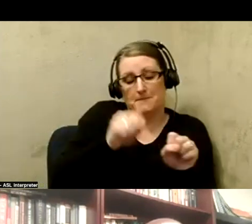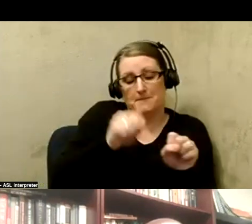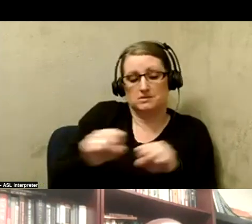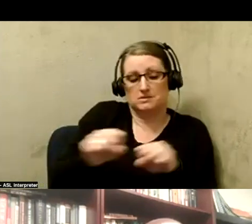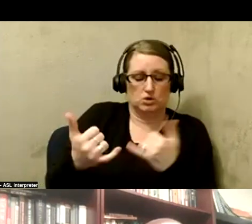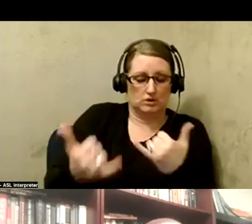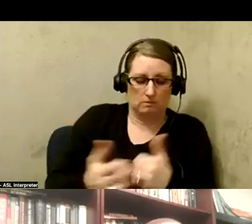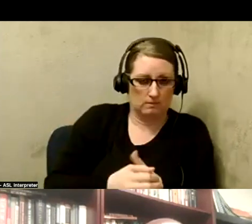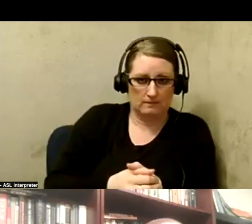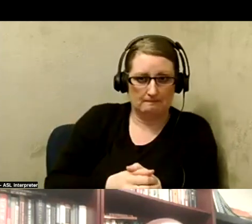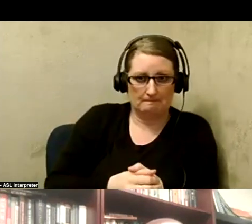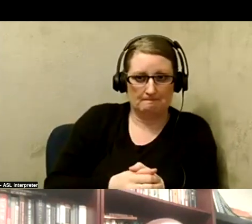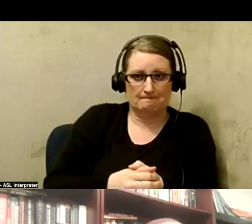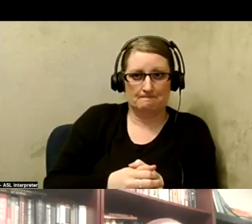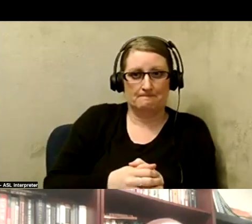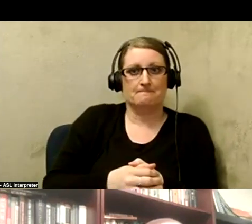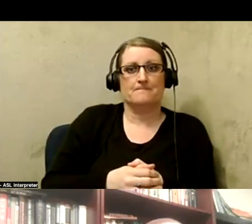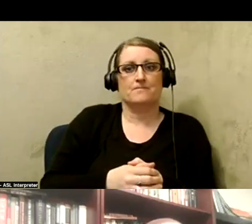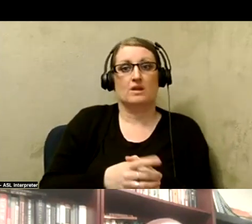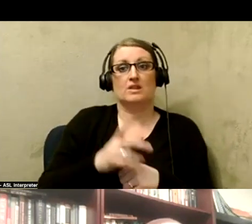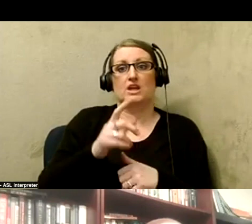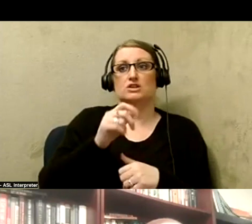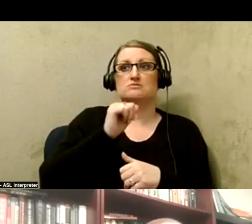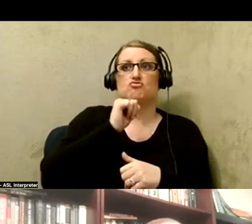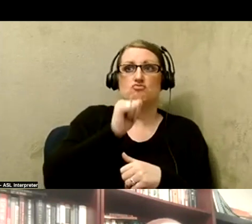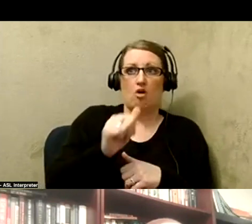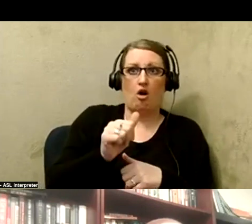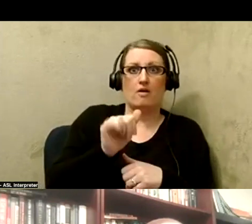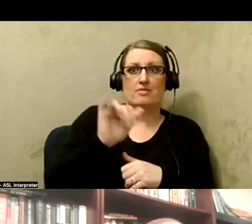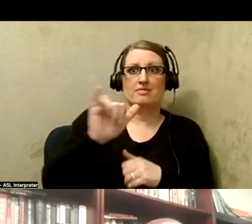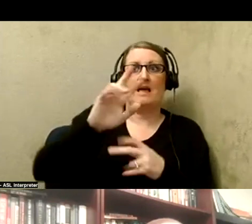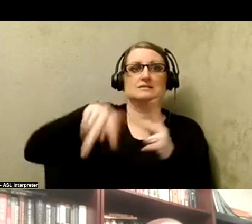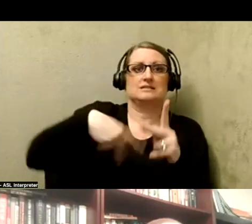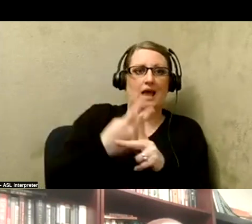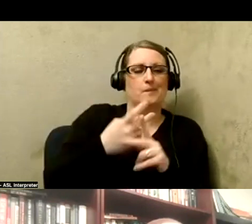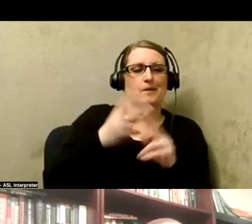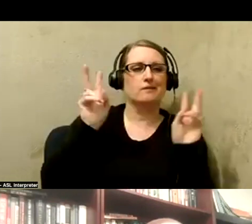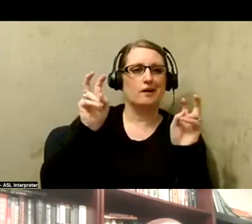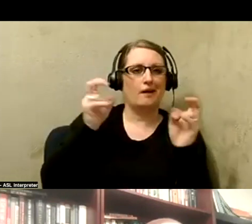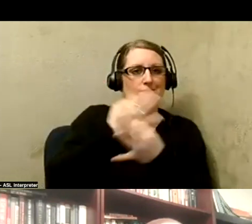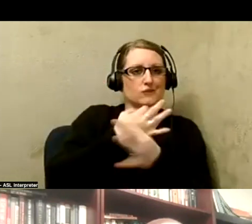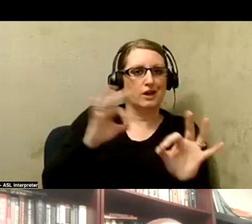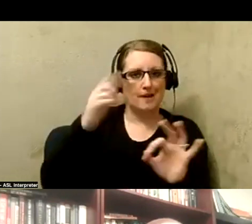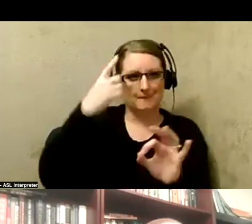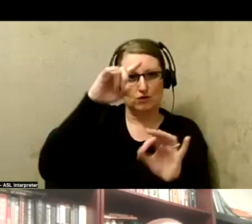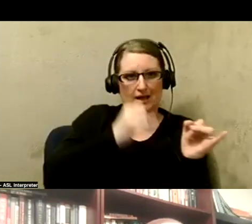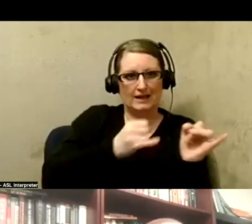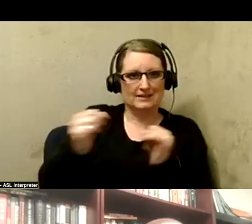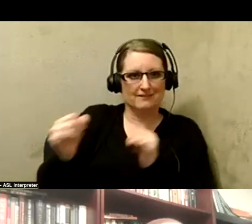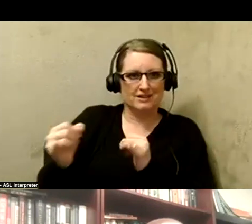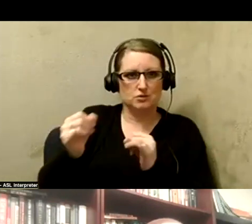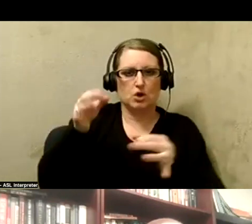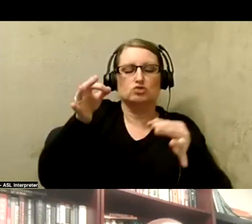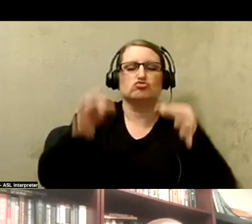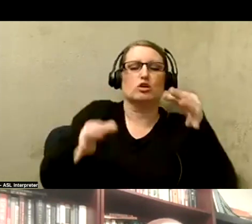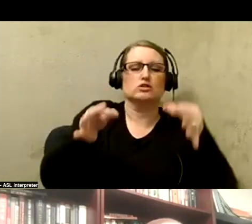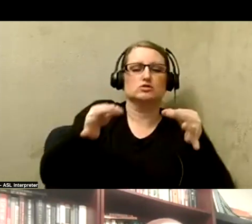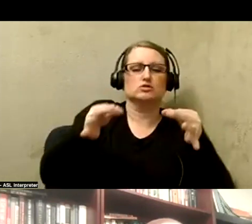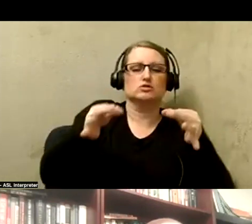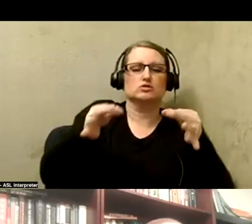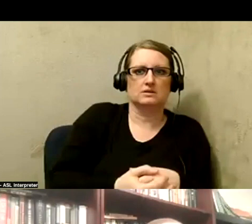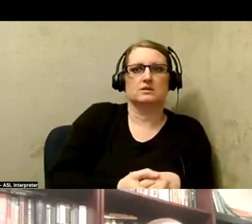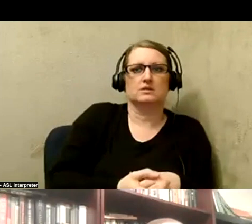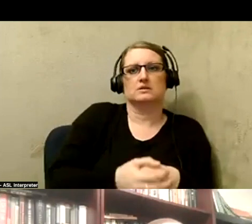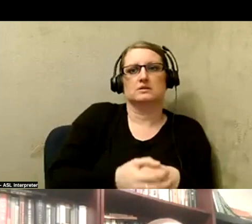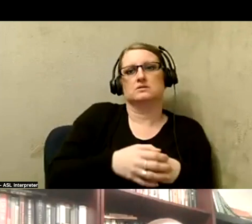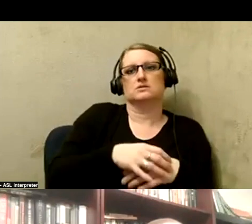right? You know, there isn't that kind of freedom for individual judgment. And in some cases that's good because that, you